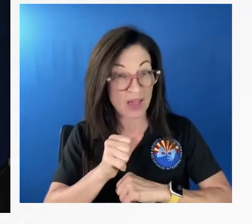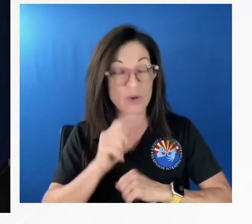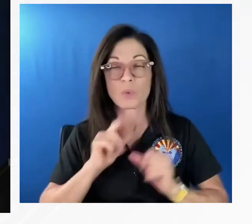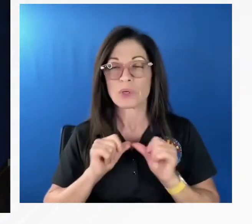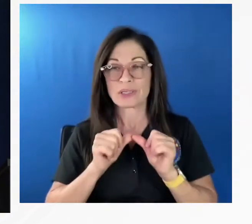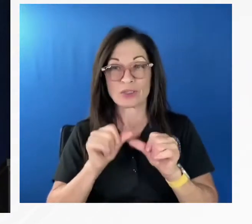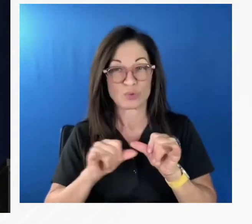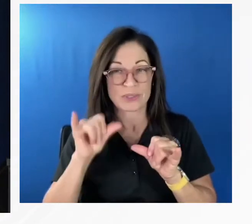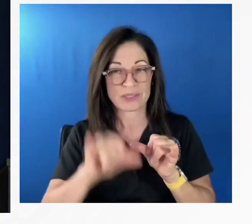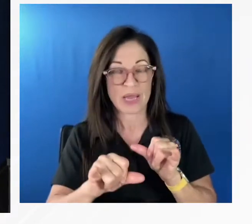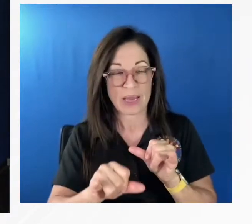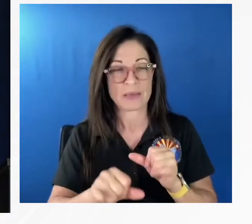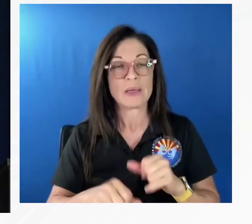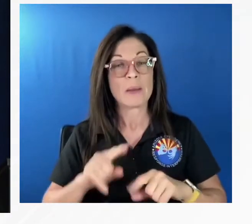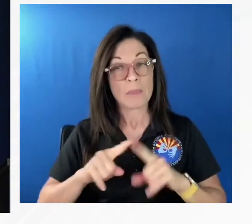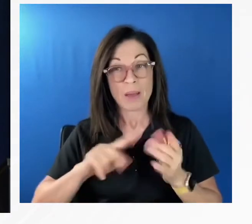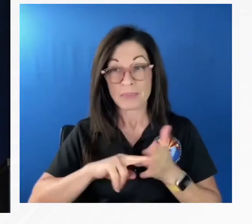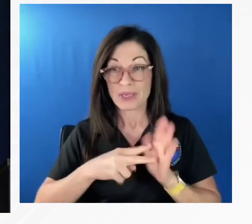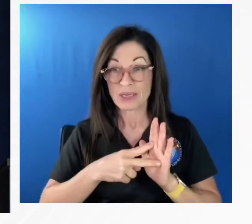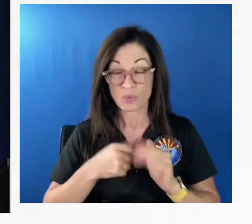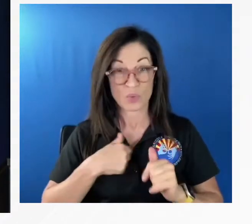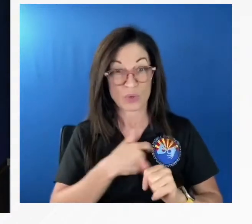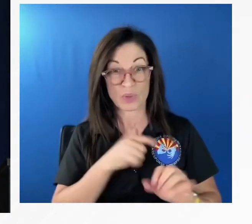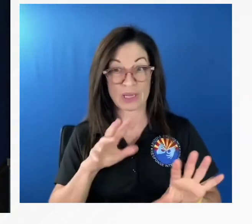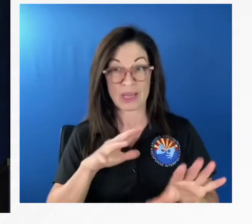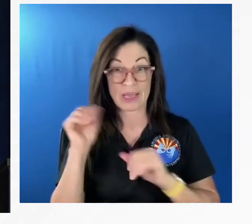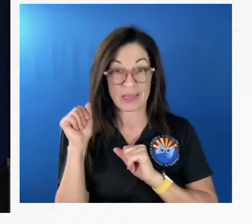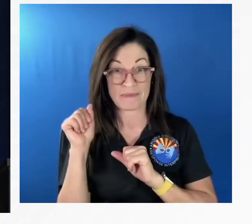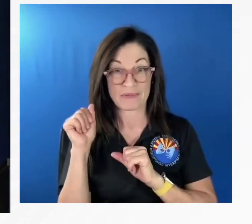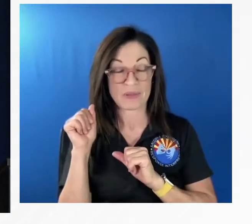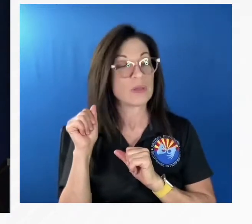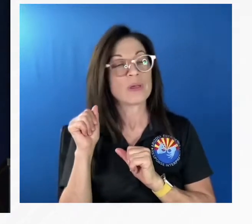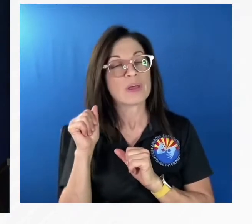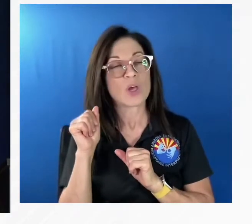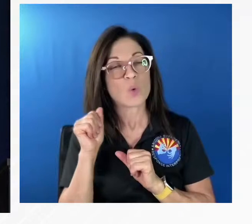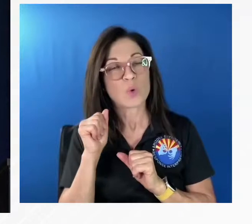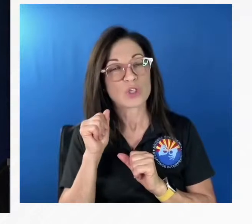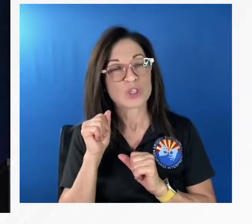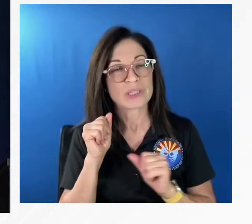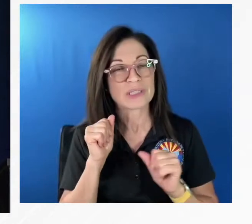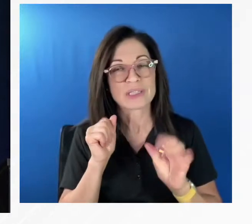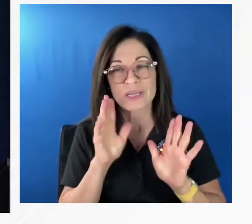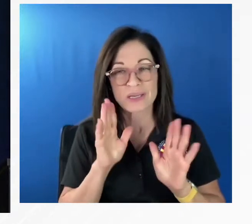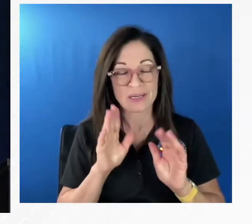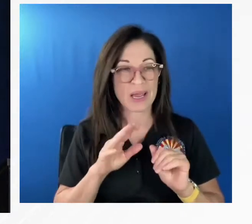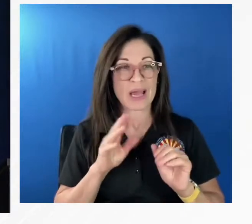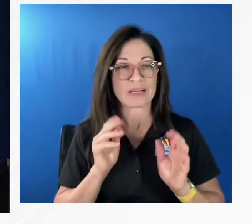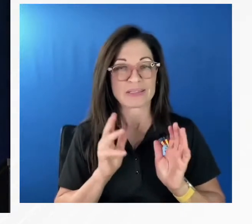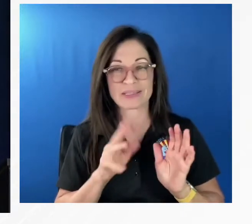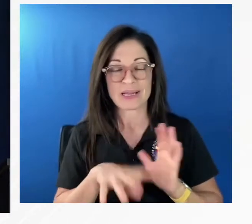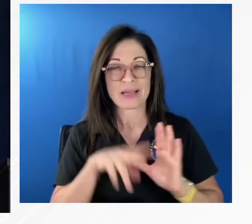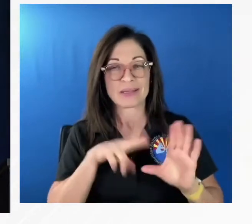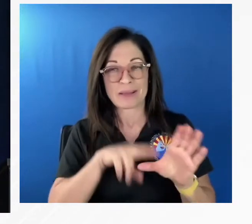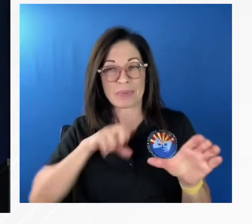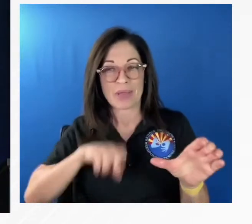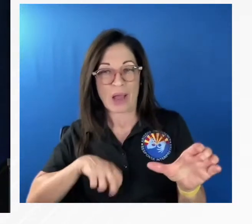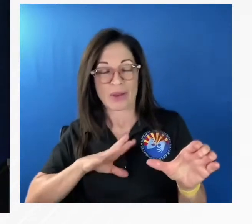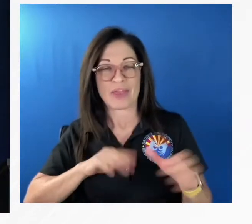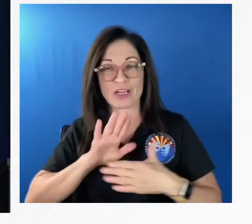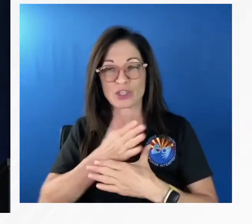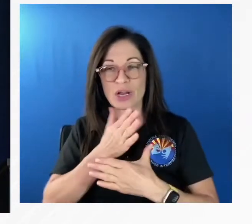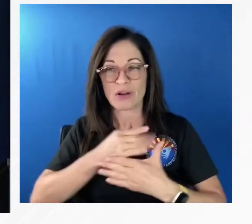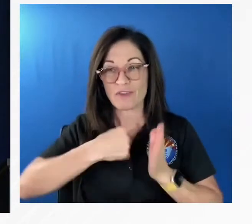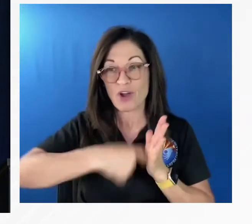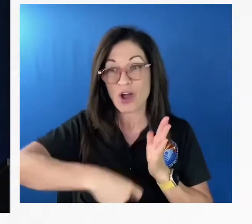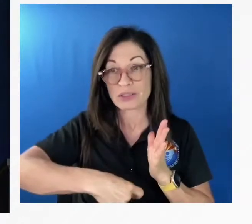means when we leave is that we're really just getting out of the share of cost of the incident. It doesn't mean that we're